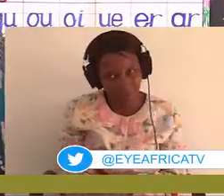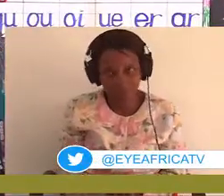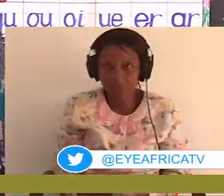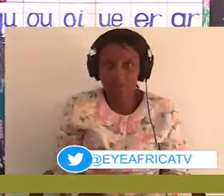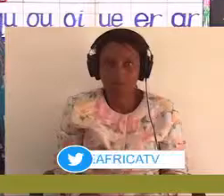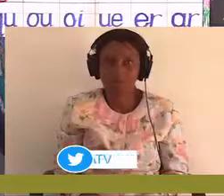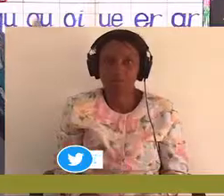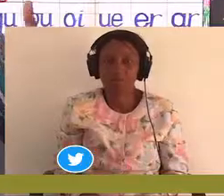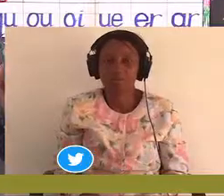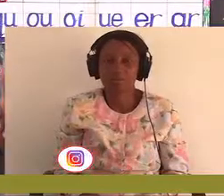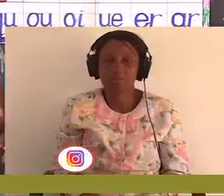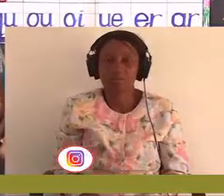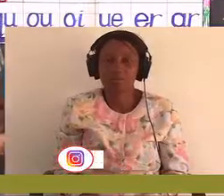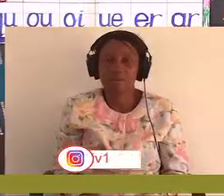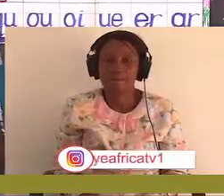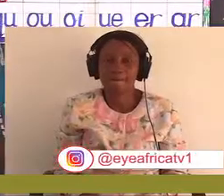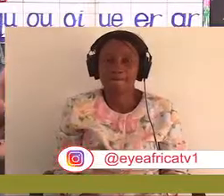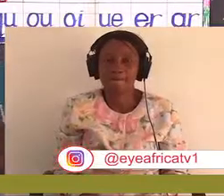Please,